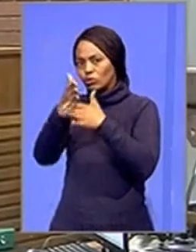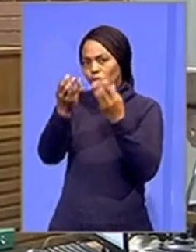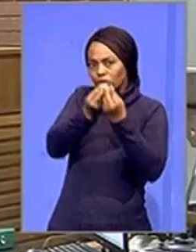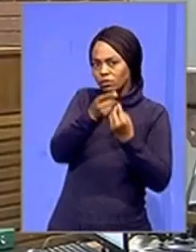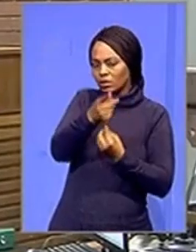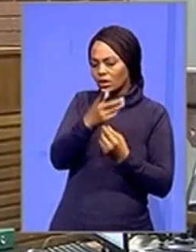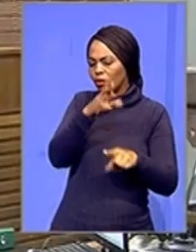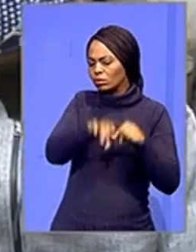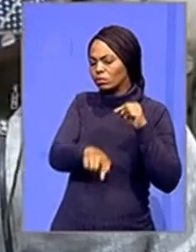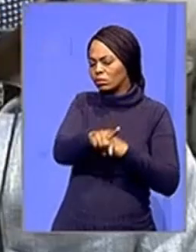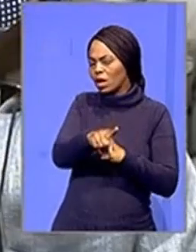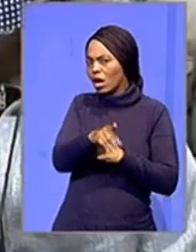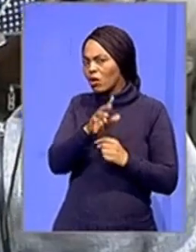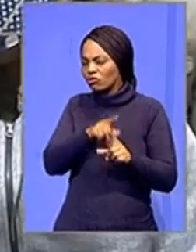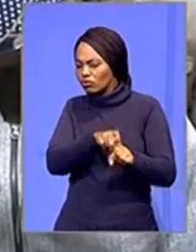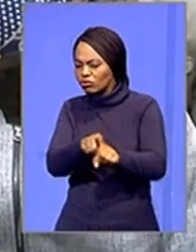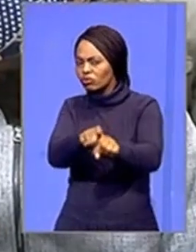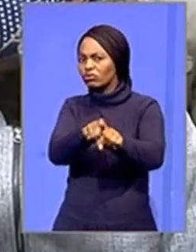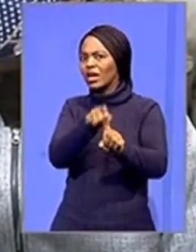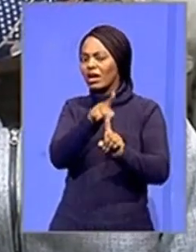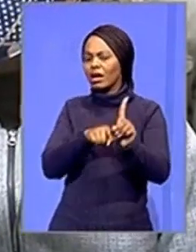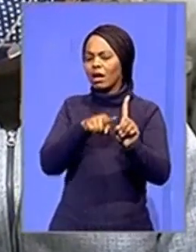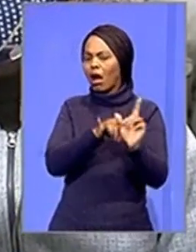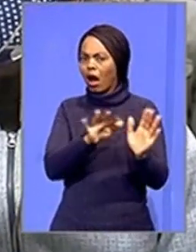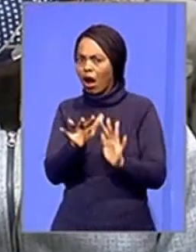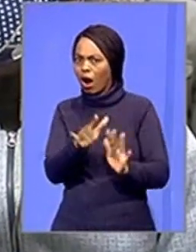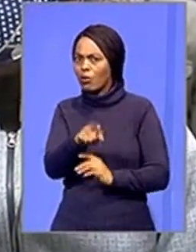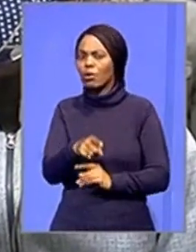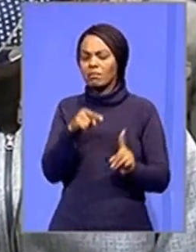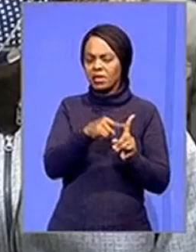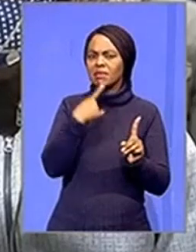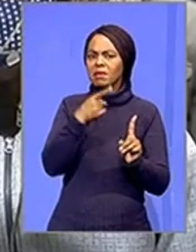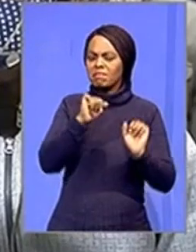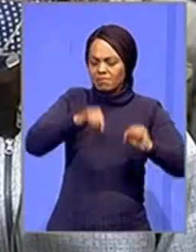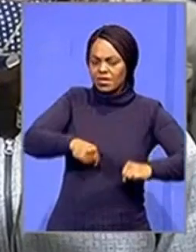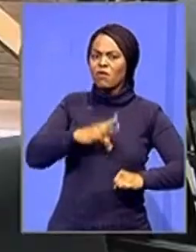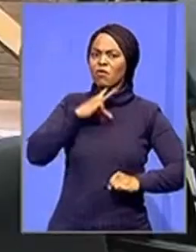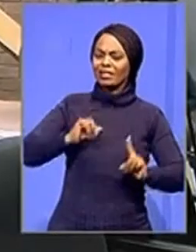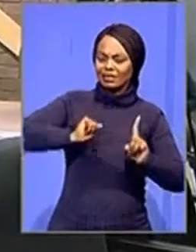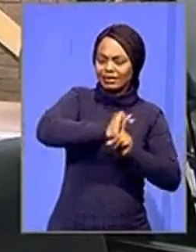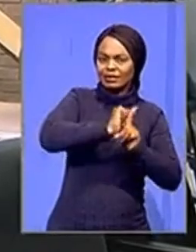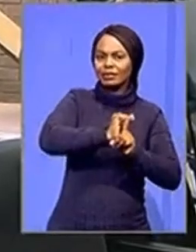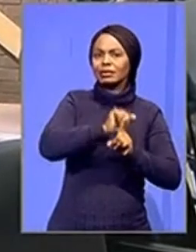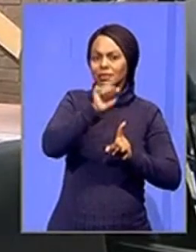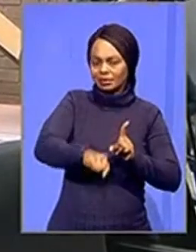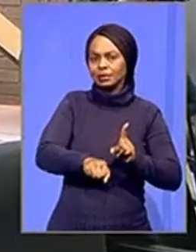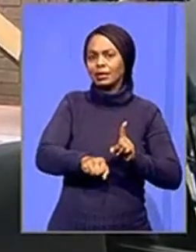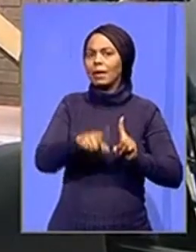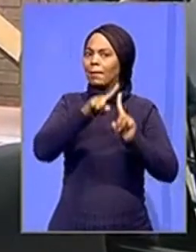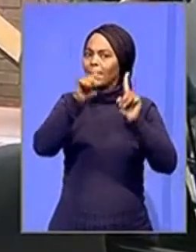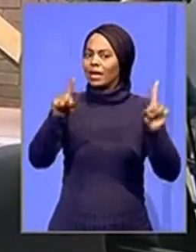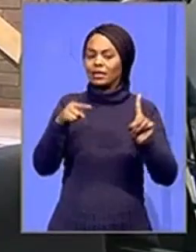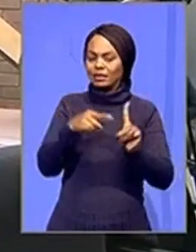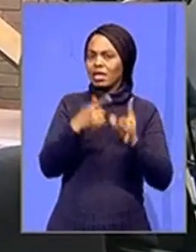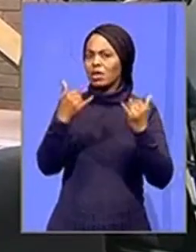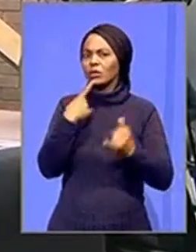lota mohlala wa Nemiroud. O boletše ge molatofatšwa a ile a dumela gore e be le lentšu la gagwe kgatišong yeo e fela Nemiroud